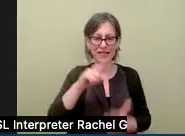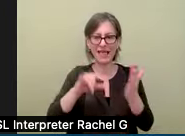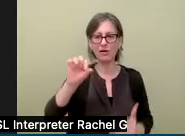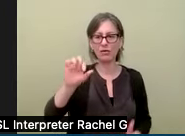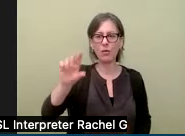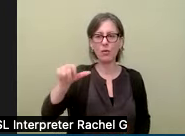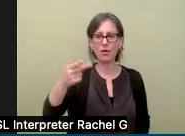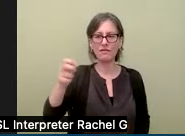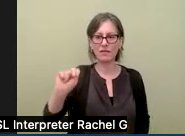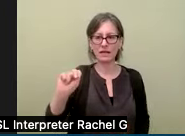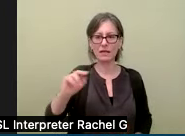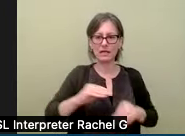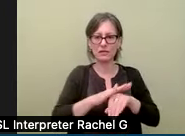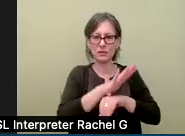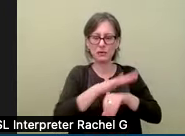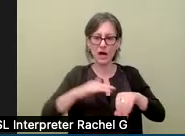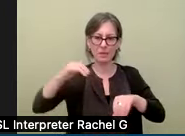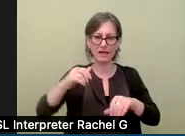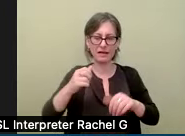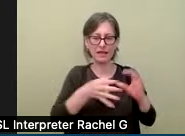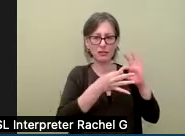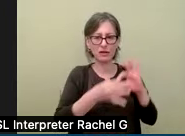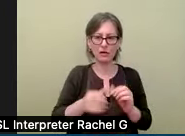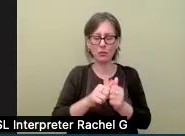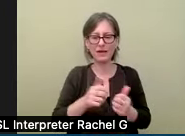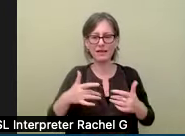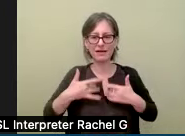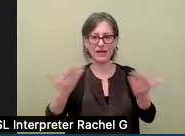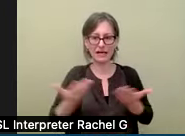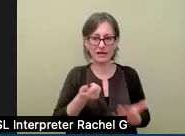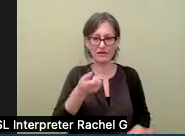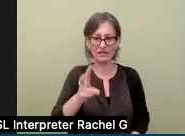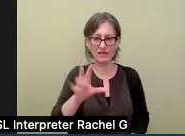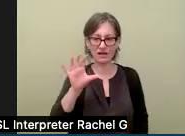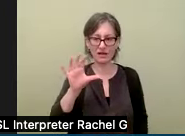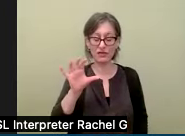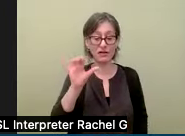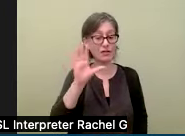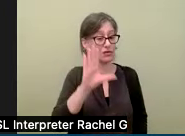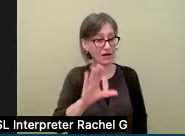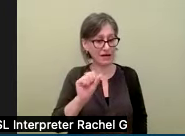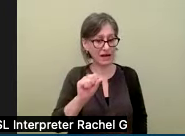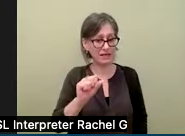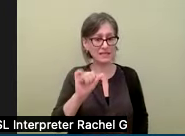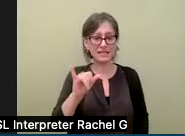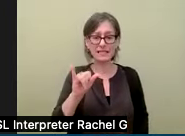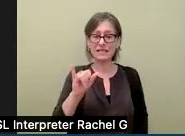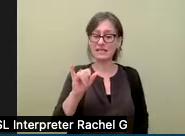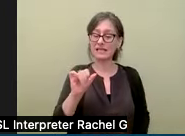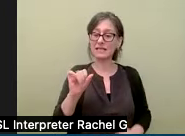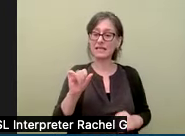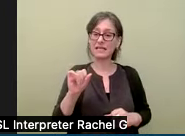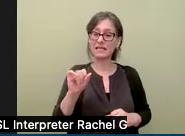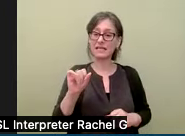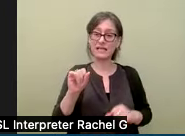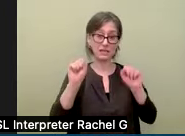Japan, and how that was linked back to a Cascadia event in 1700 here. That's very, yeah. Also, is it possible, Mark also asked,